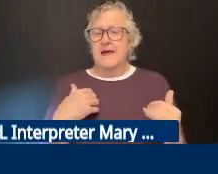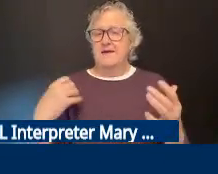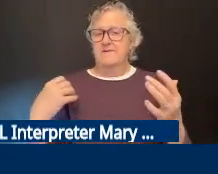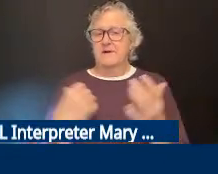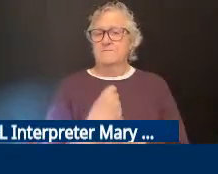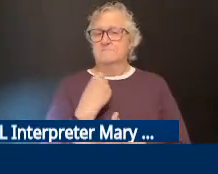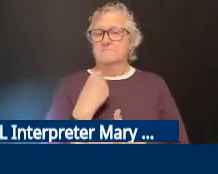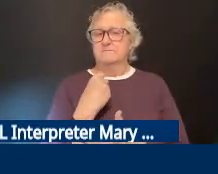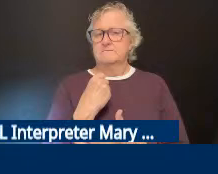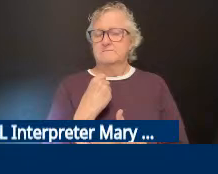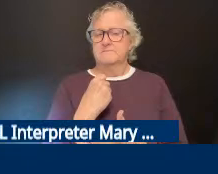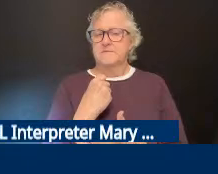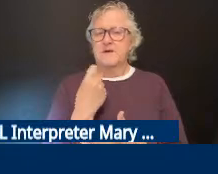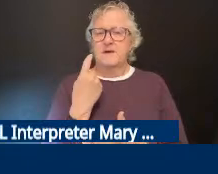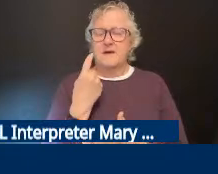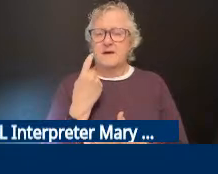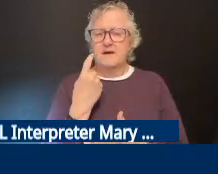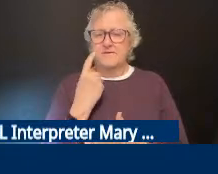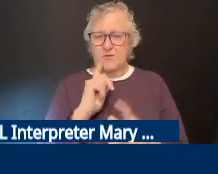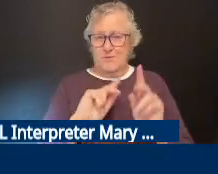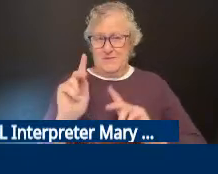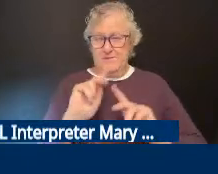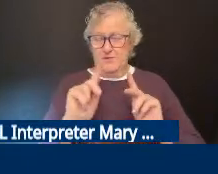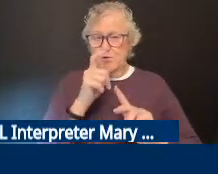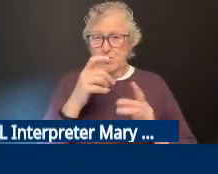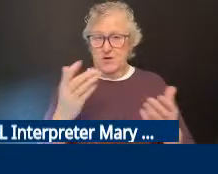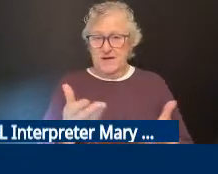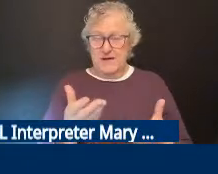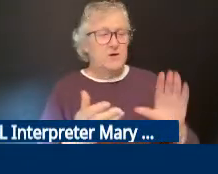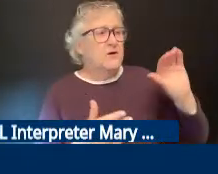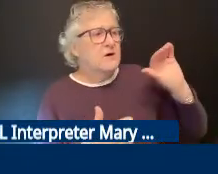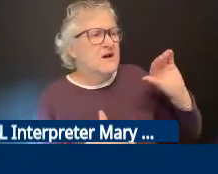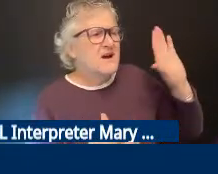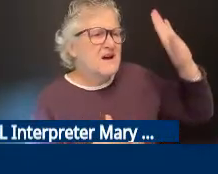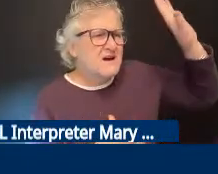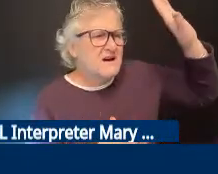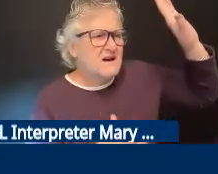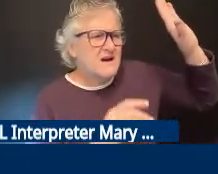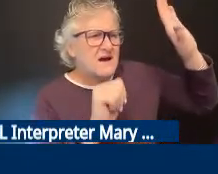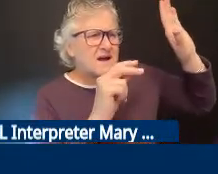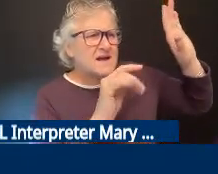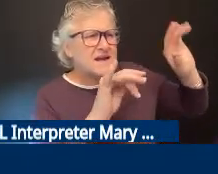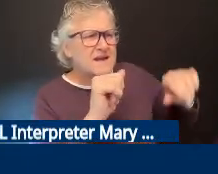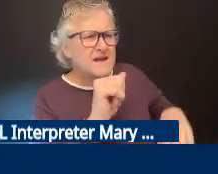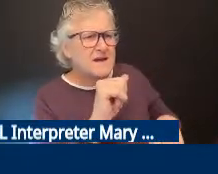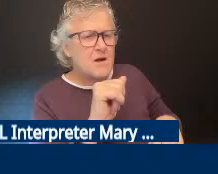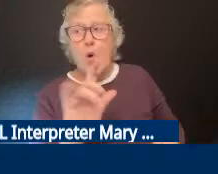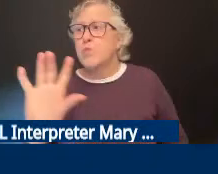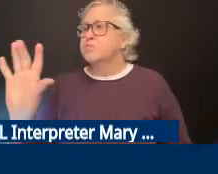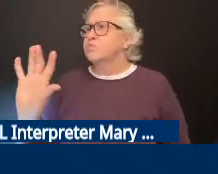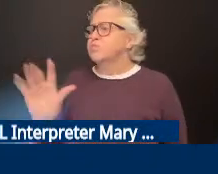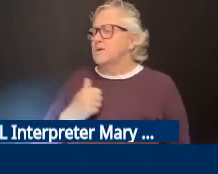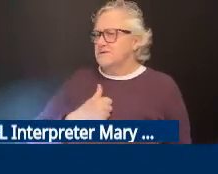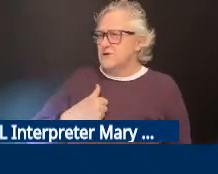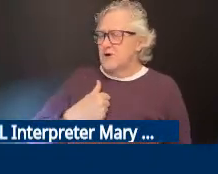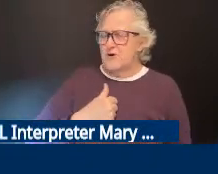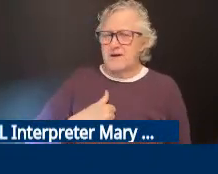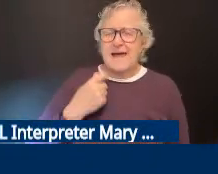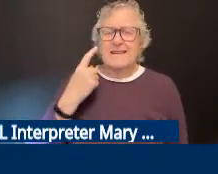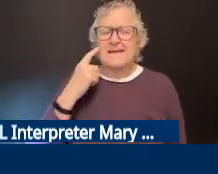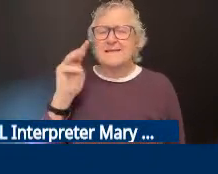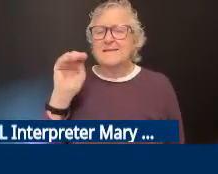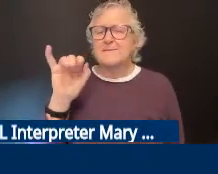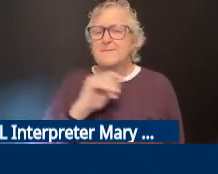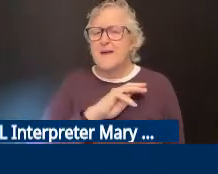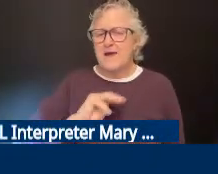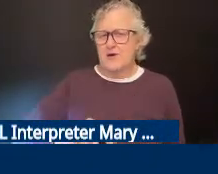the webinar to have some public Anita. Mayor Ann's Jump hand Oh, in. is up. sorry. I think the mayor has a comment. Oh, Mary